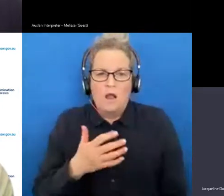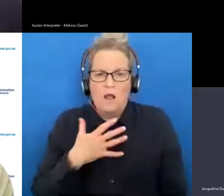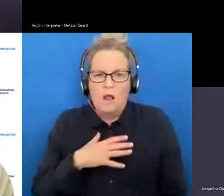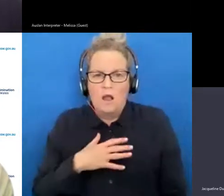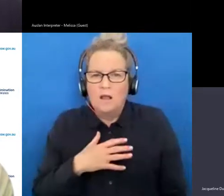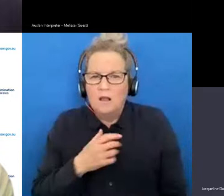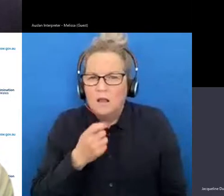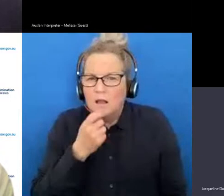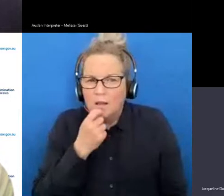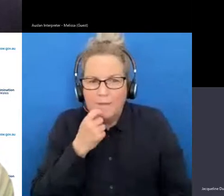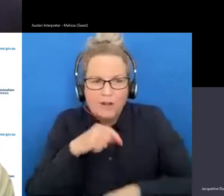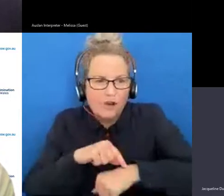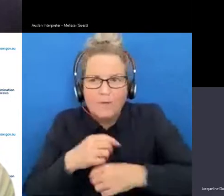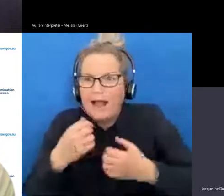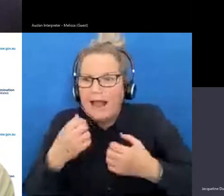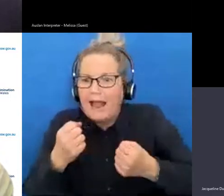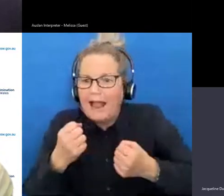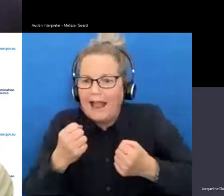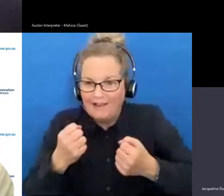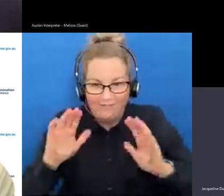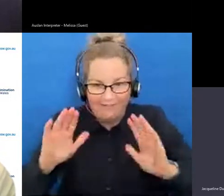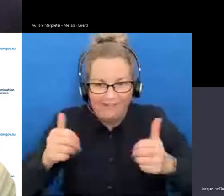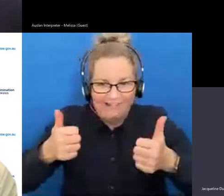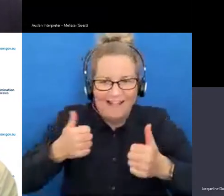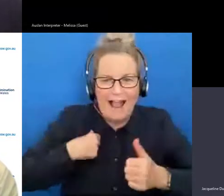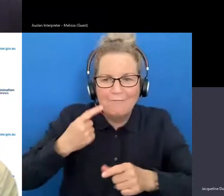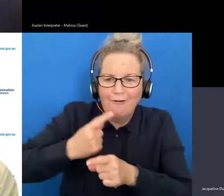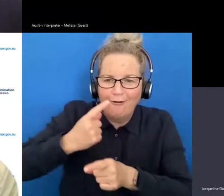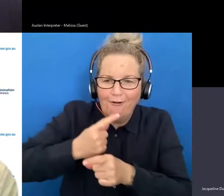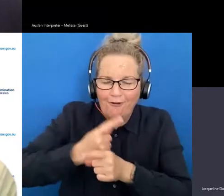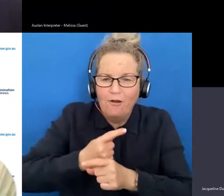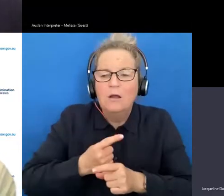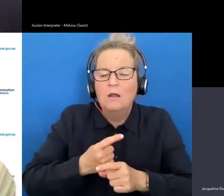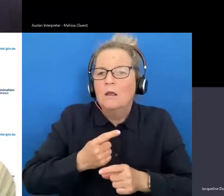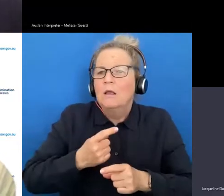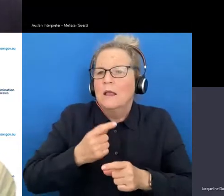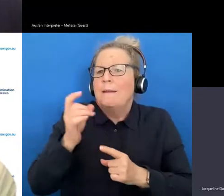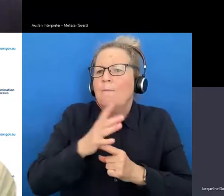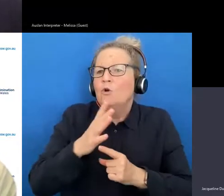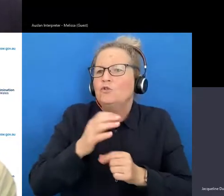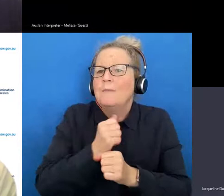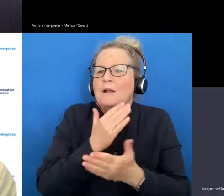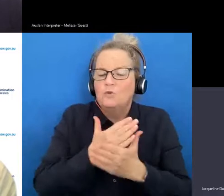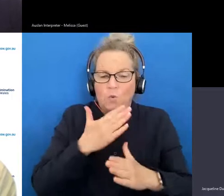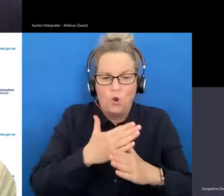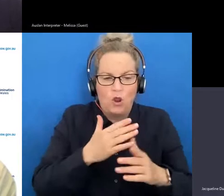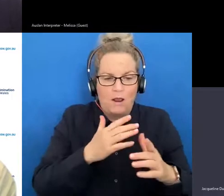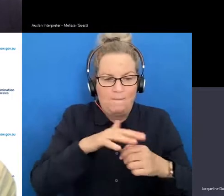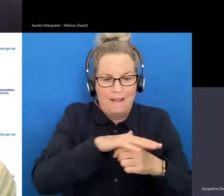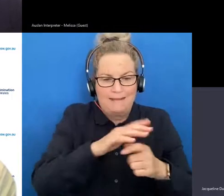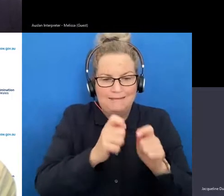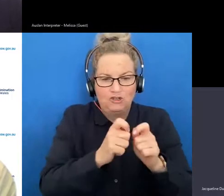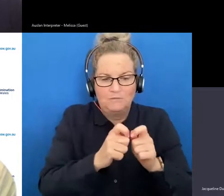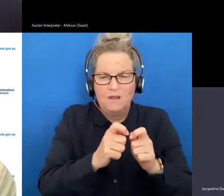running early, which is why I'm talking, is that making sure that workplace adjustments are done